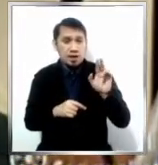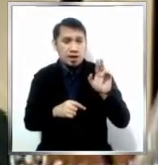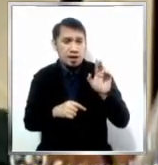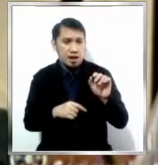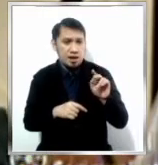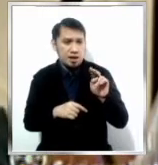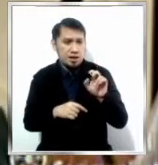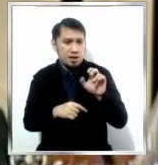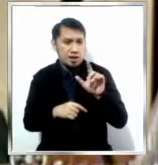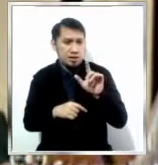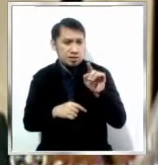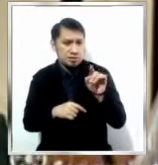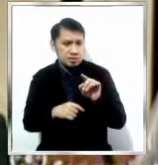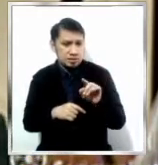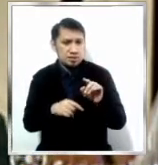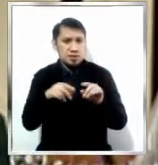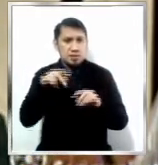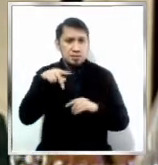the PACC,